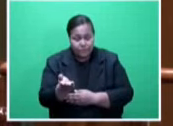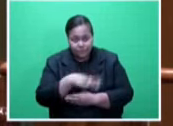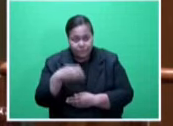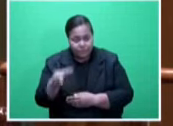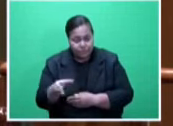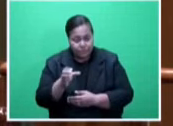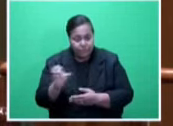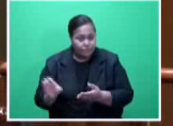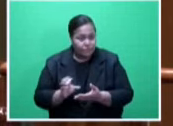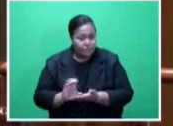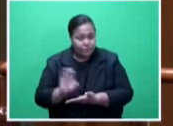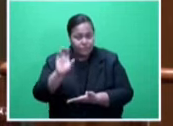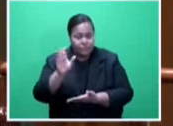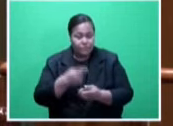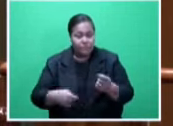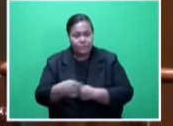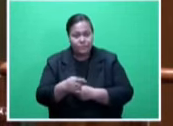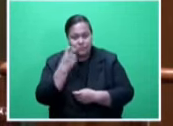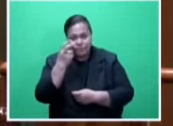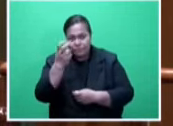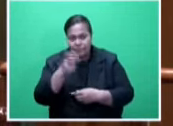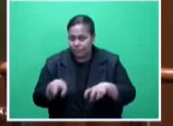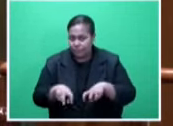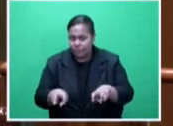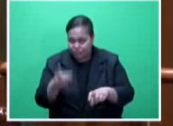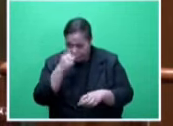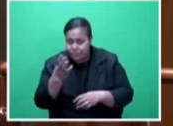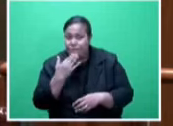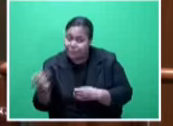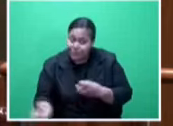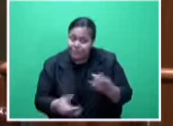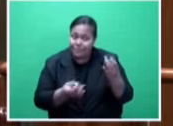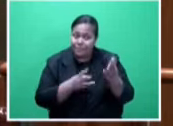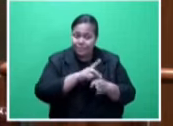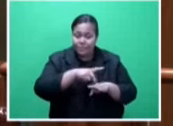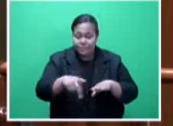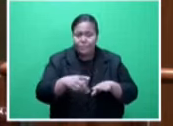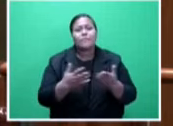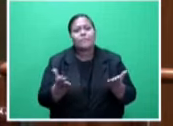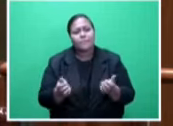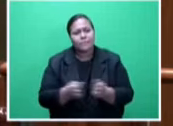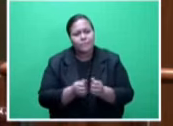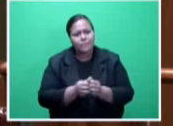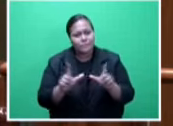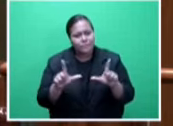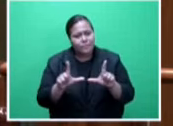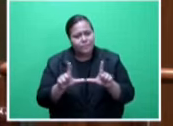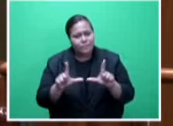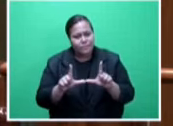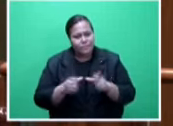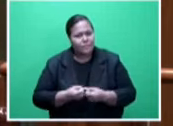Commerce, Trade, Tourism and Transport. Can the Minister inform Parliament how many licenses have been issued to products